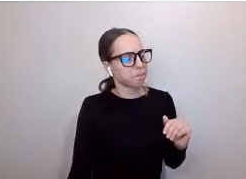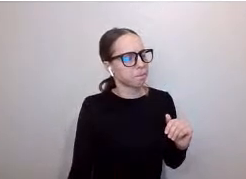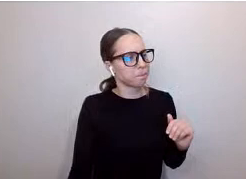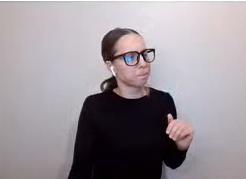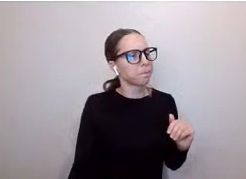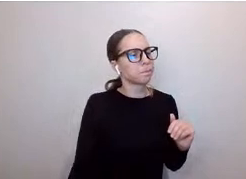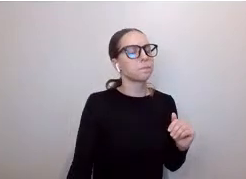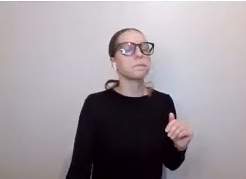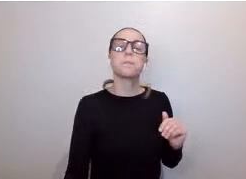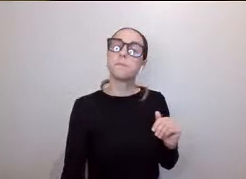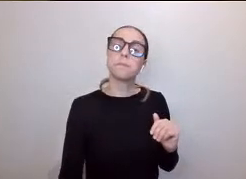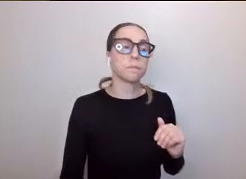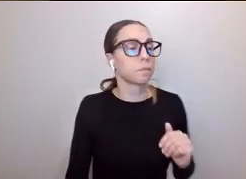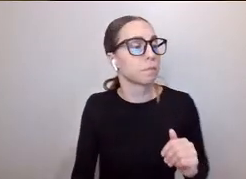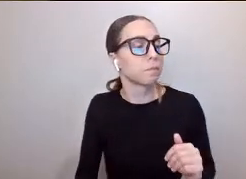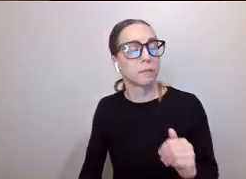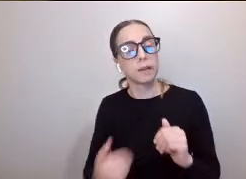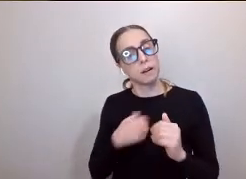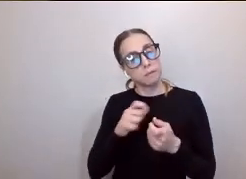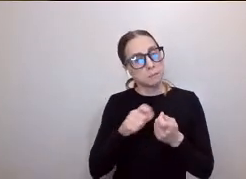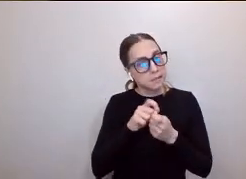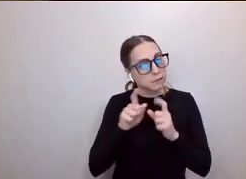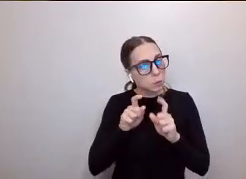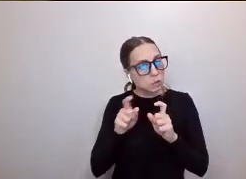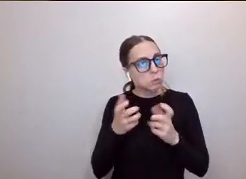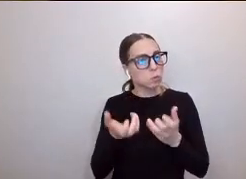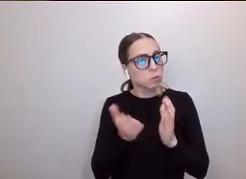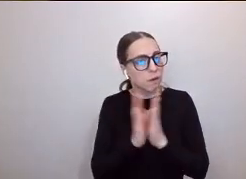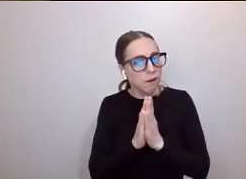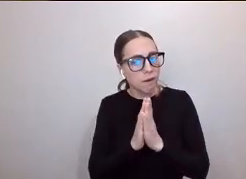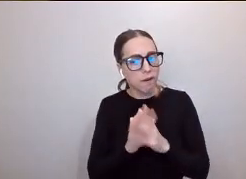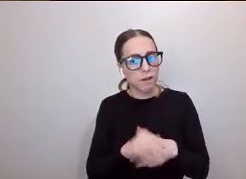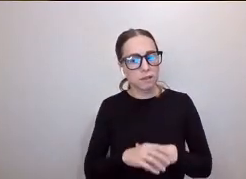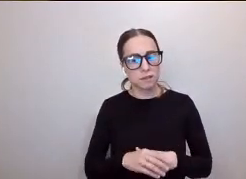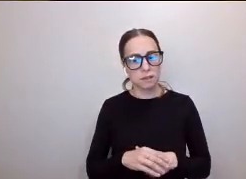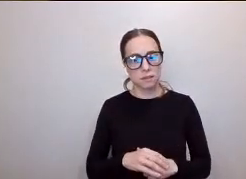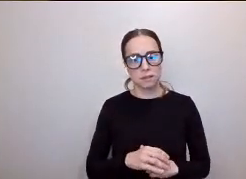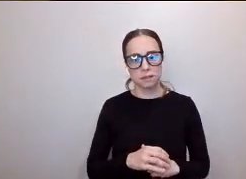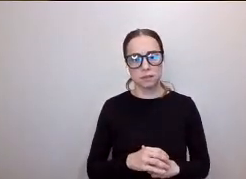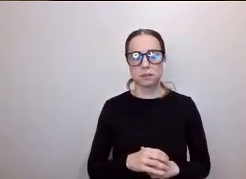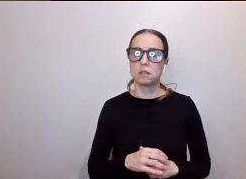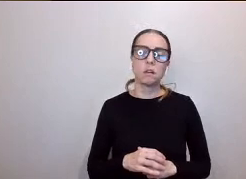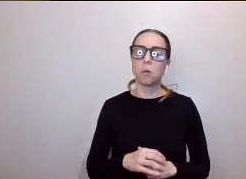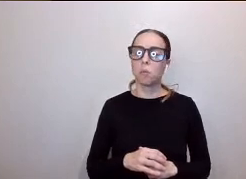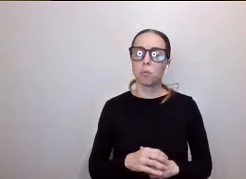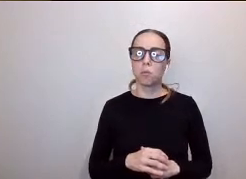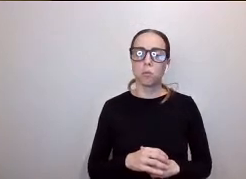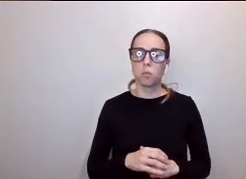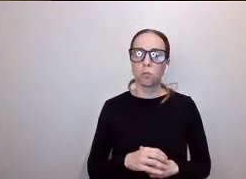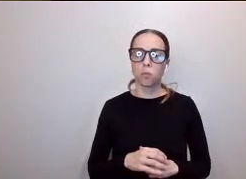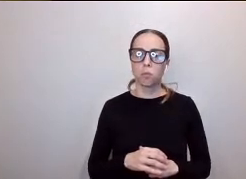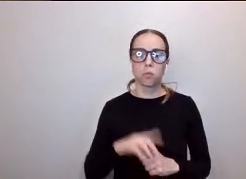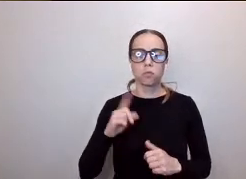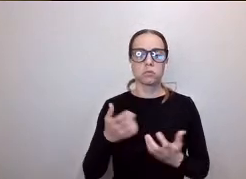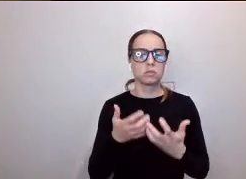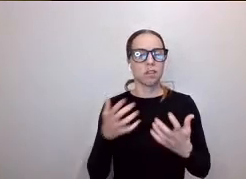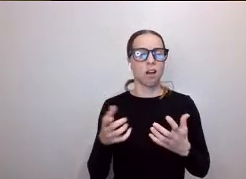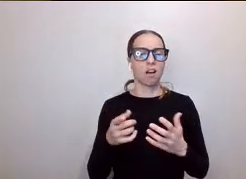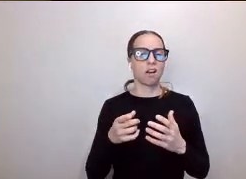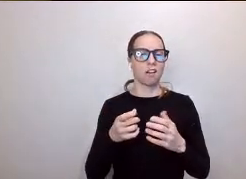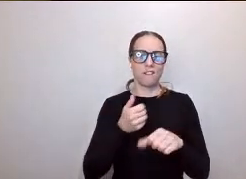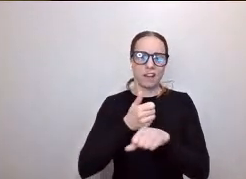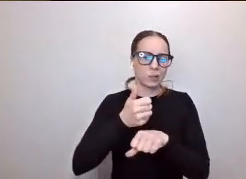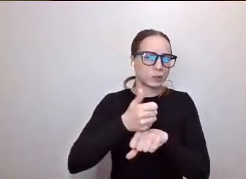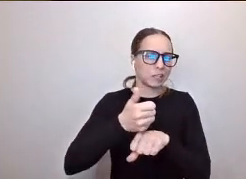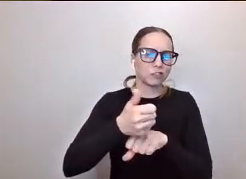some specific questions you'd like to ask Ms. McPherson? No, just that there have been a lot of accusations, and I think Mrs. McPherson can talk